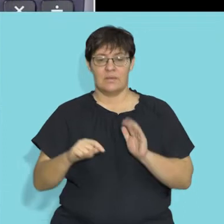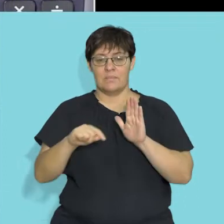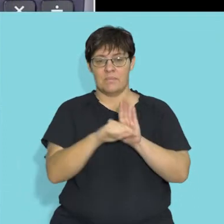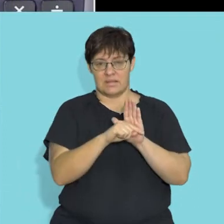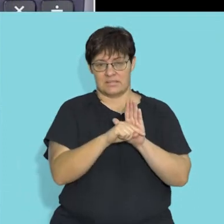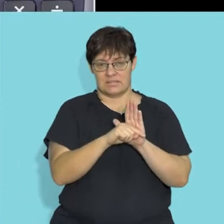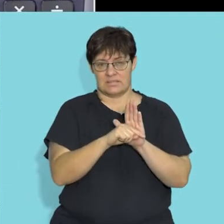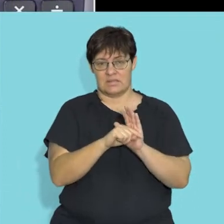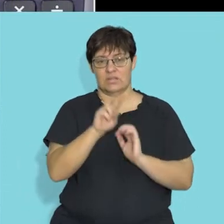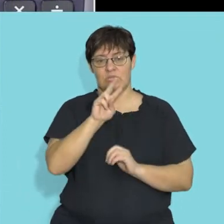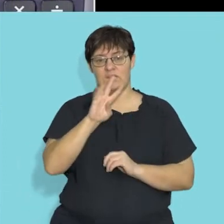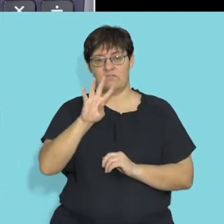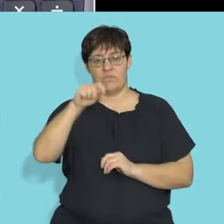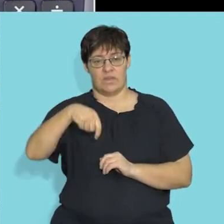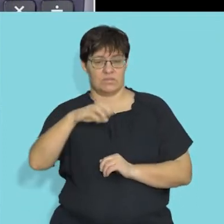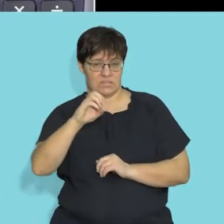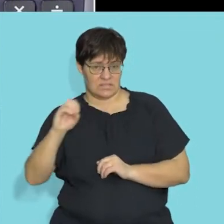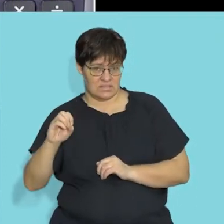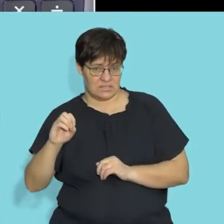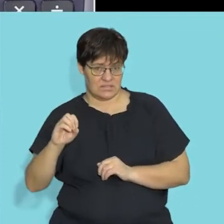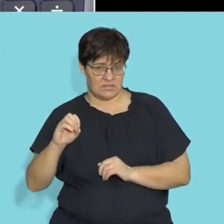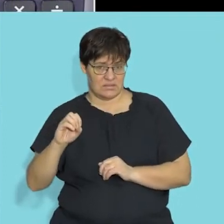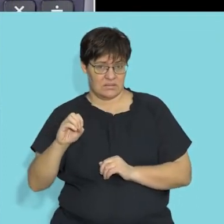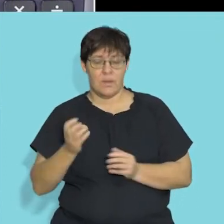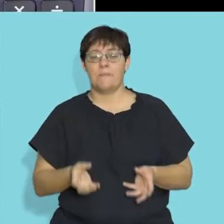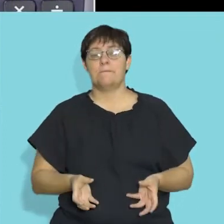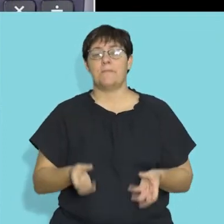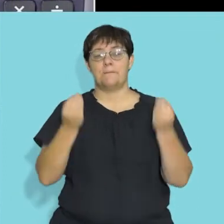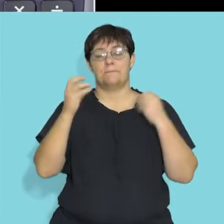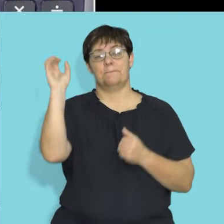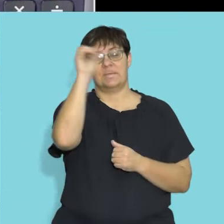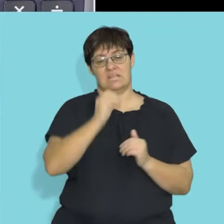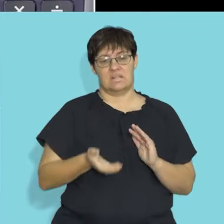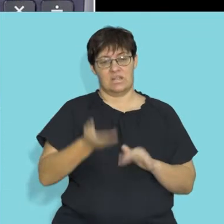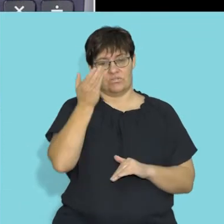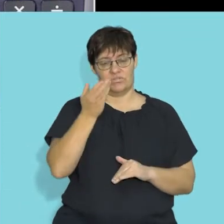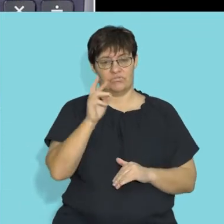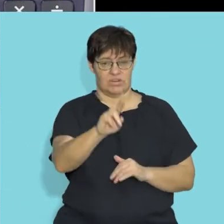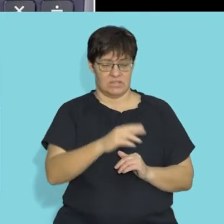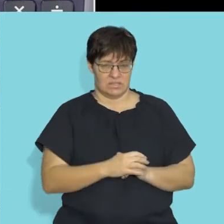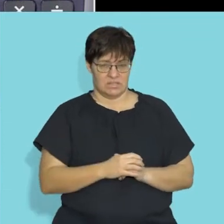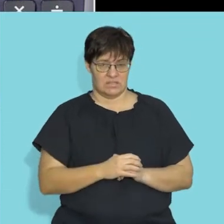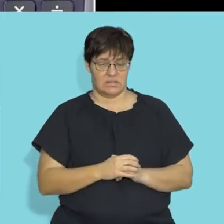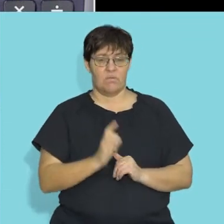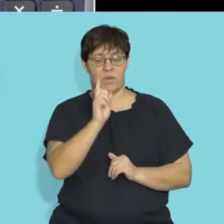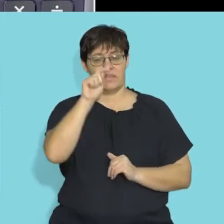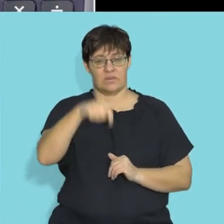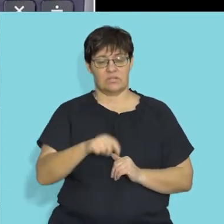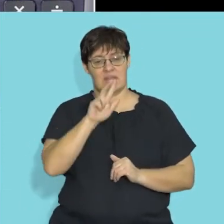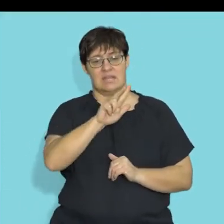25,800 minus the 24,000 will give you the percentage increase in rands, which